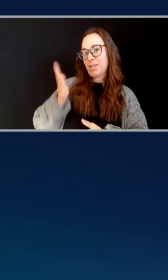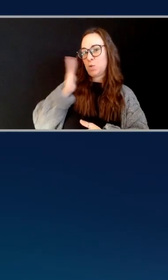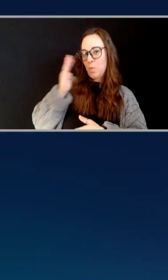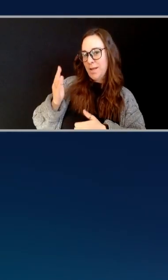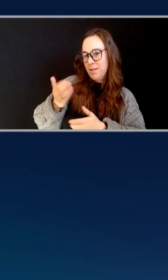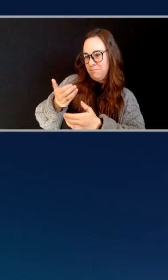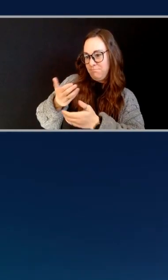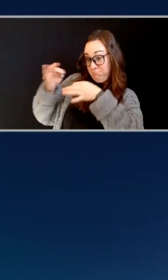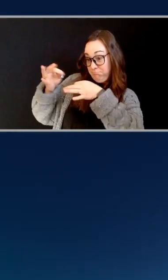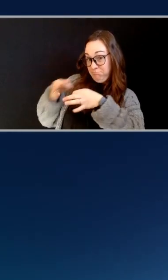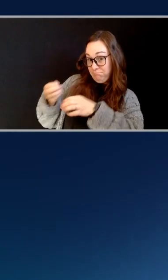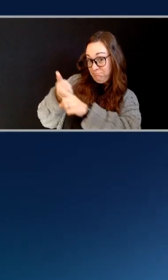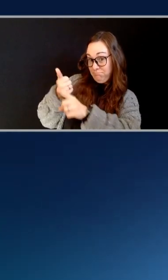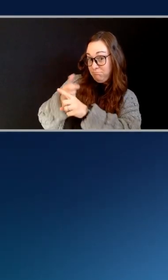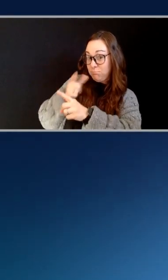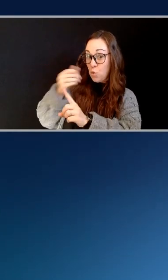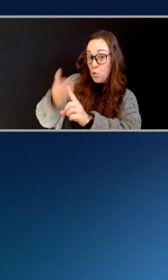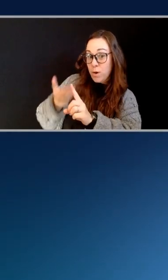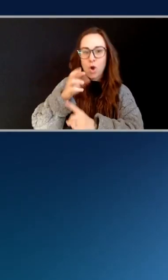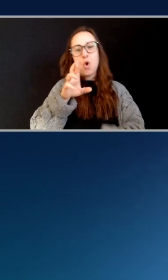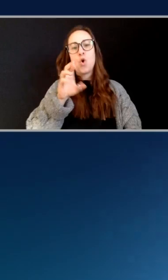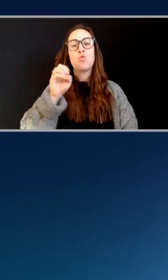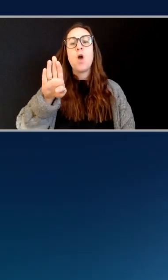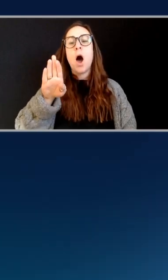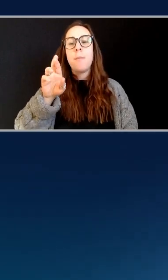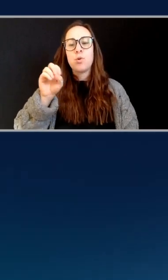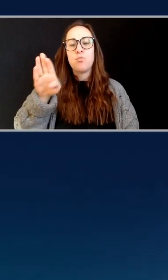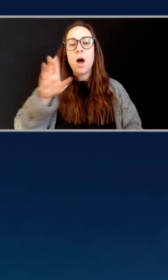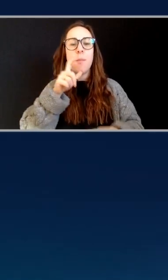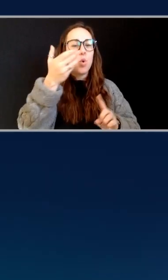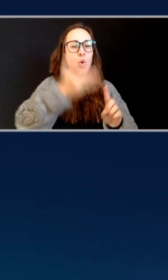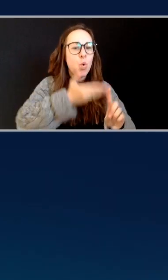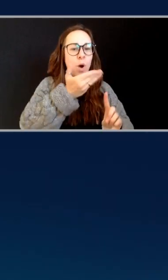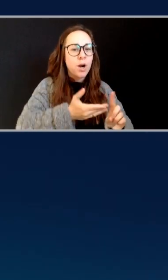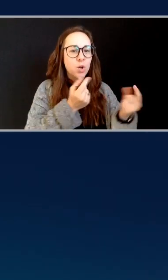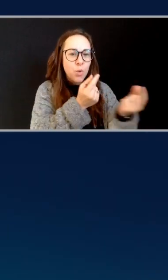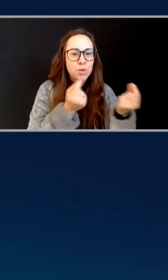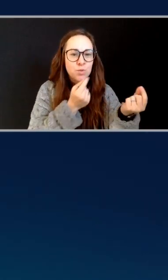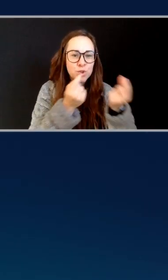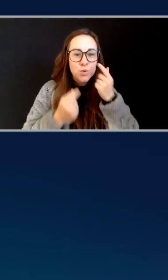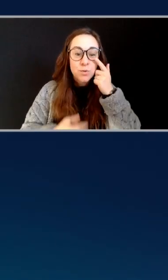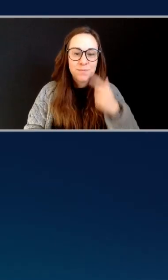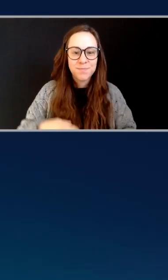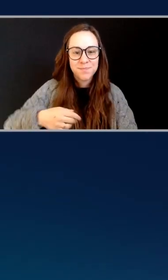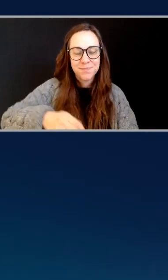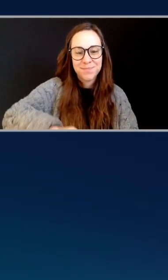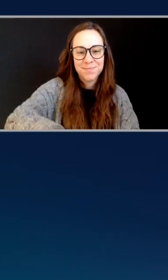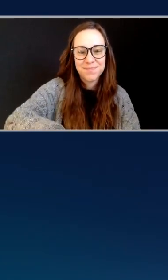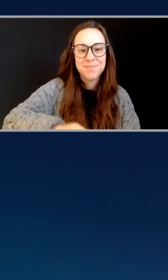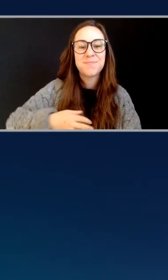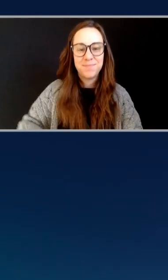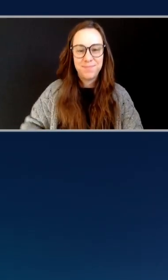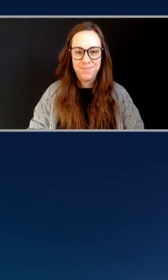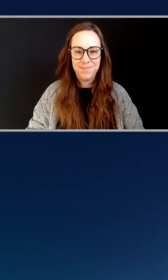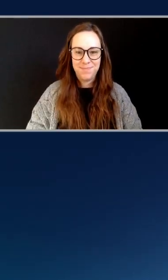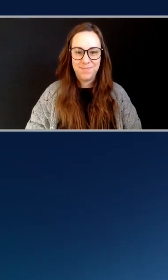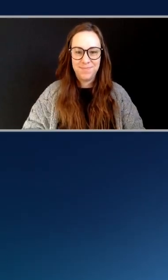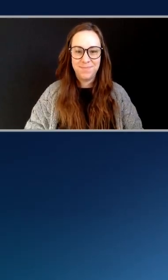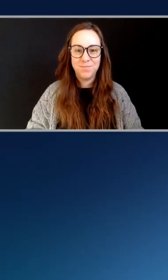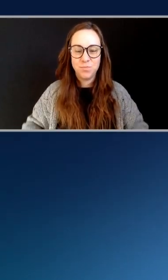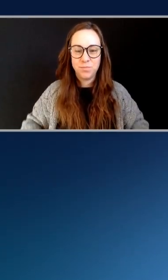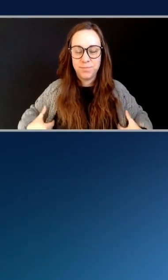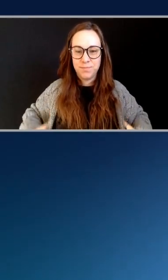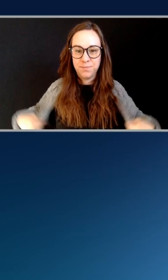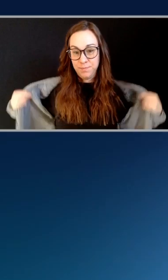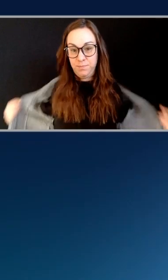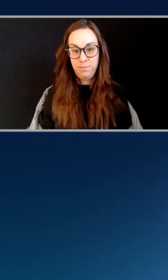with the man of the hour, Rob. Rob, tell us who you are and what do you do? Hey everyone, I'm Rob Koch. I'm based in